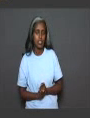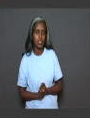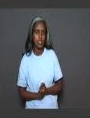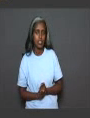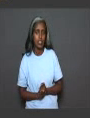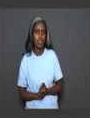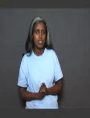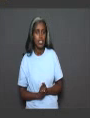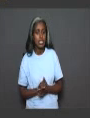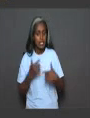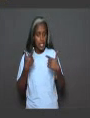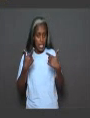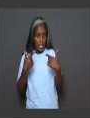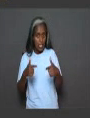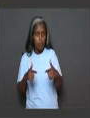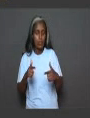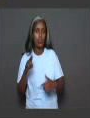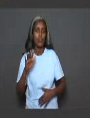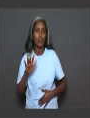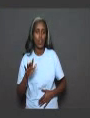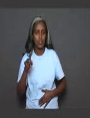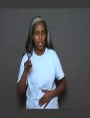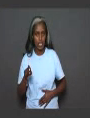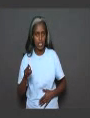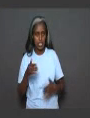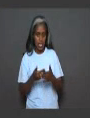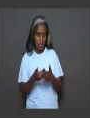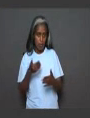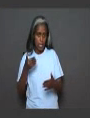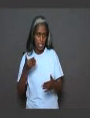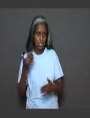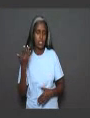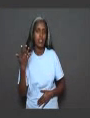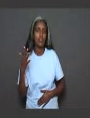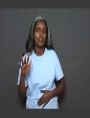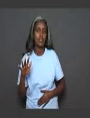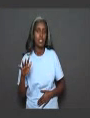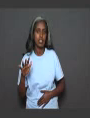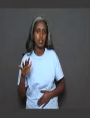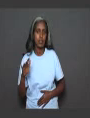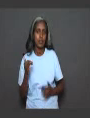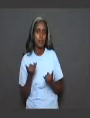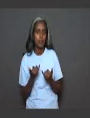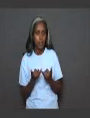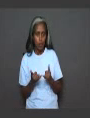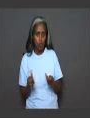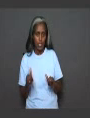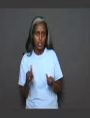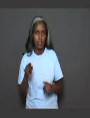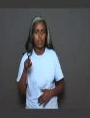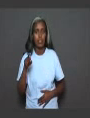The limit of 5x minus 15